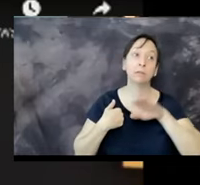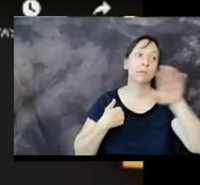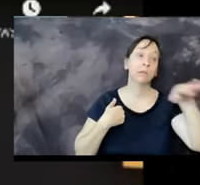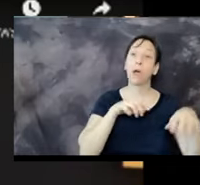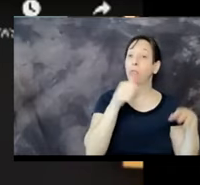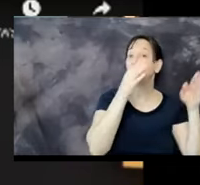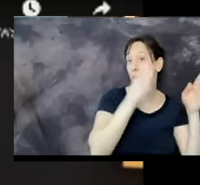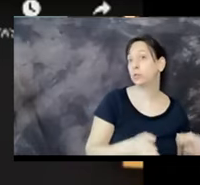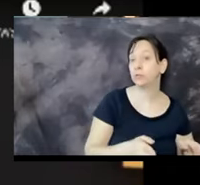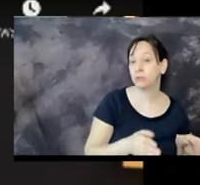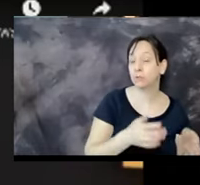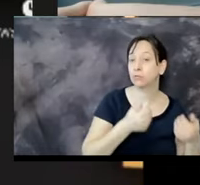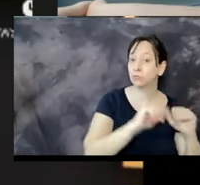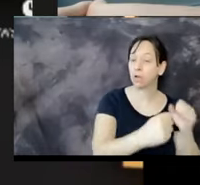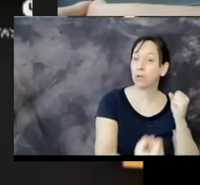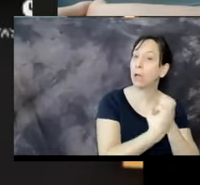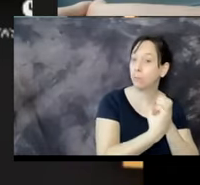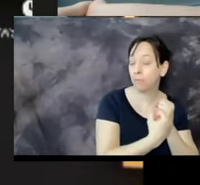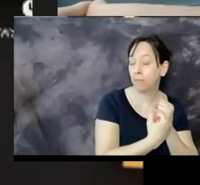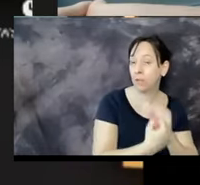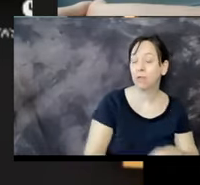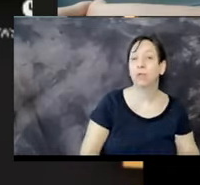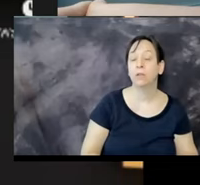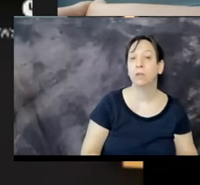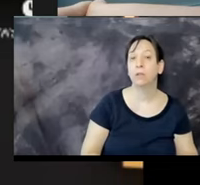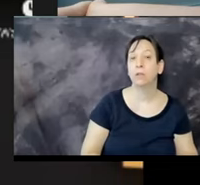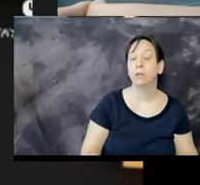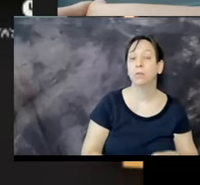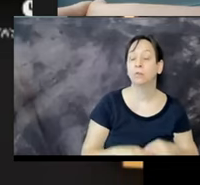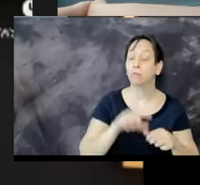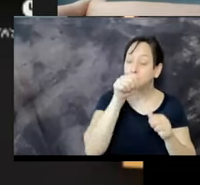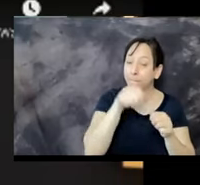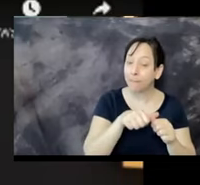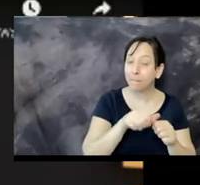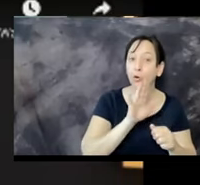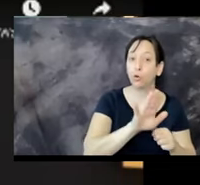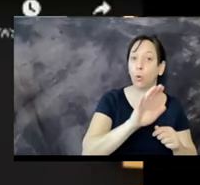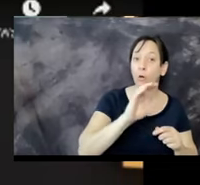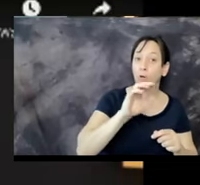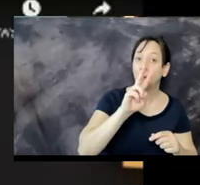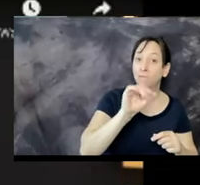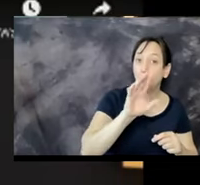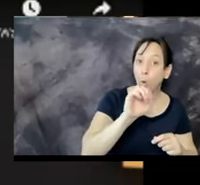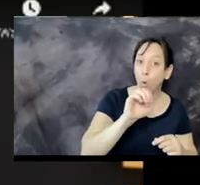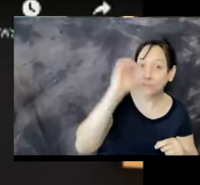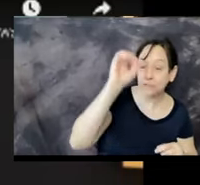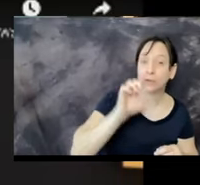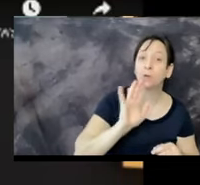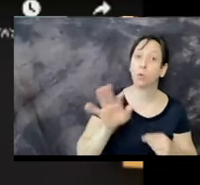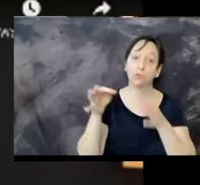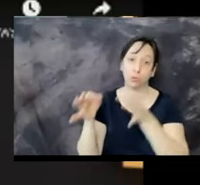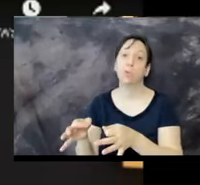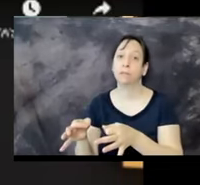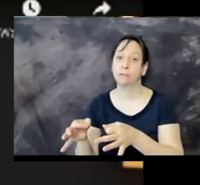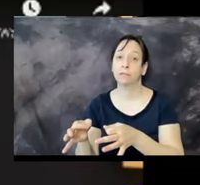Remember that it's your voice, it's your choice. So even if you need to find someone